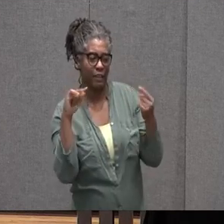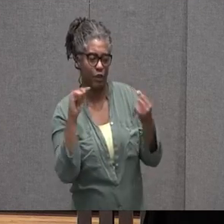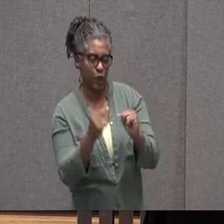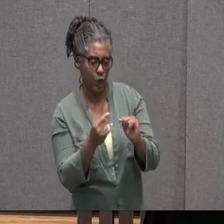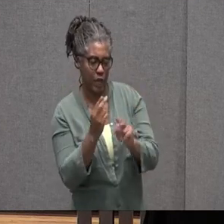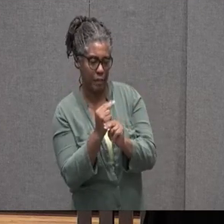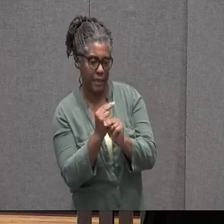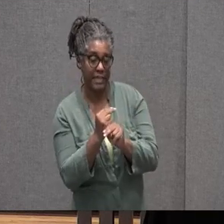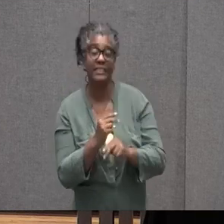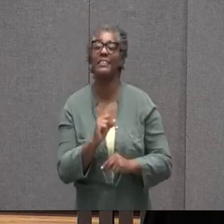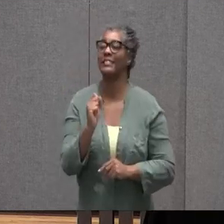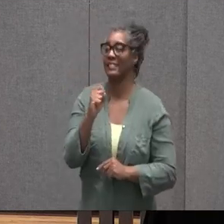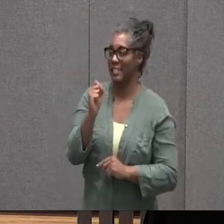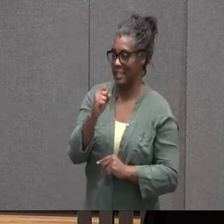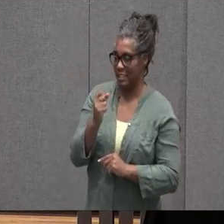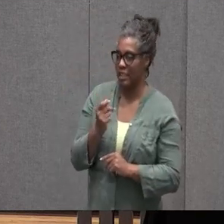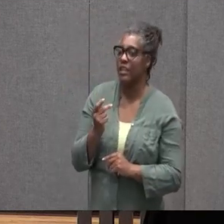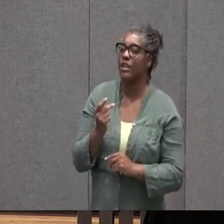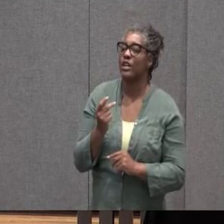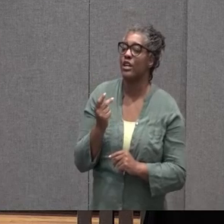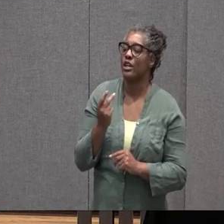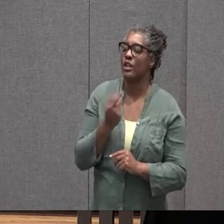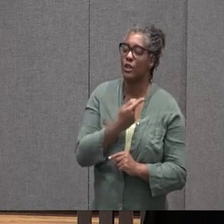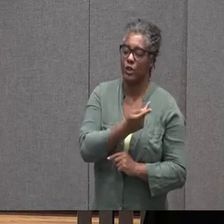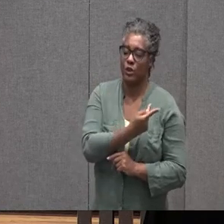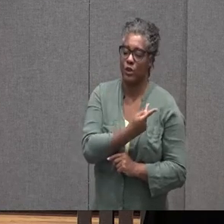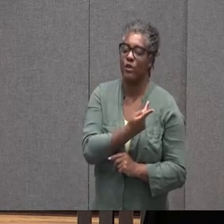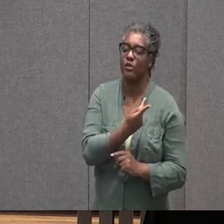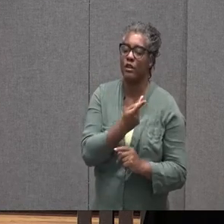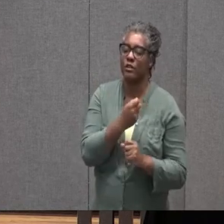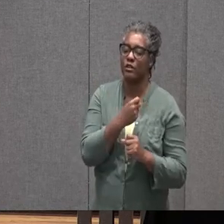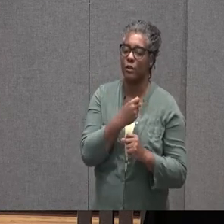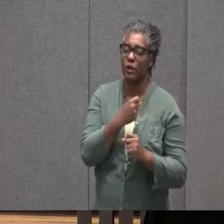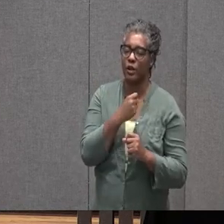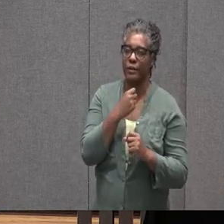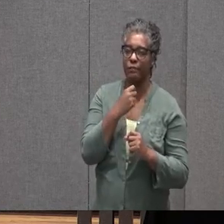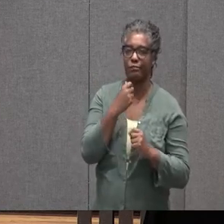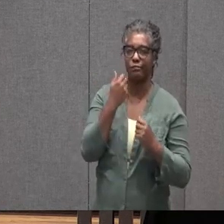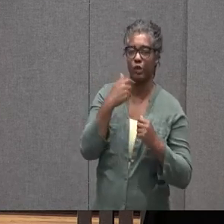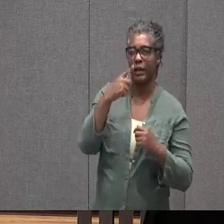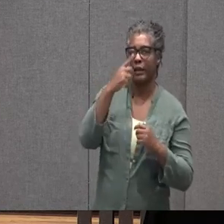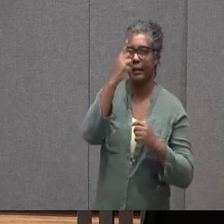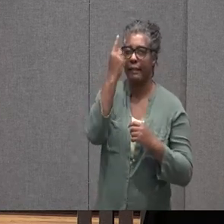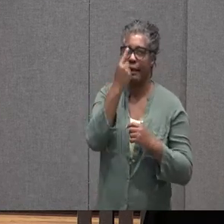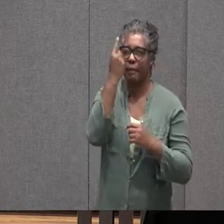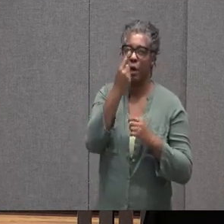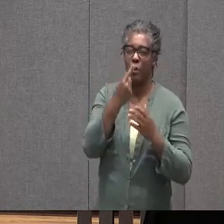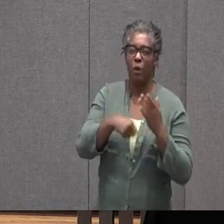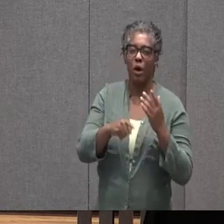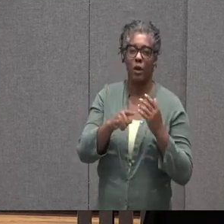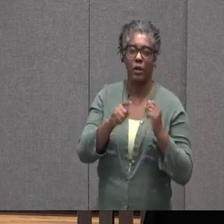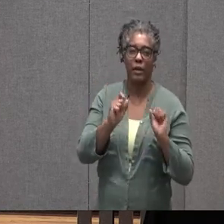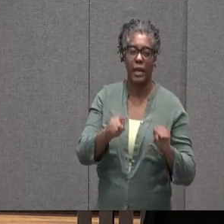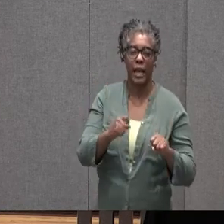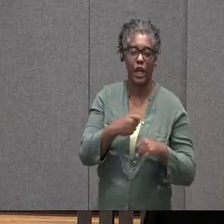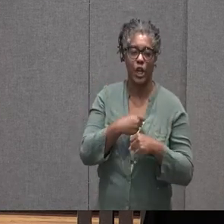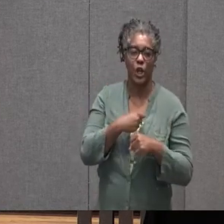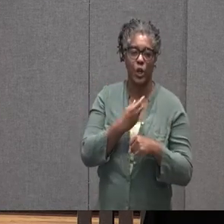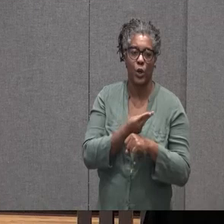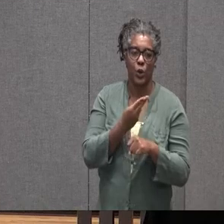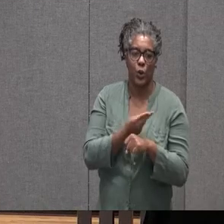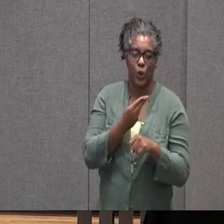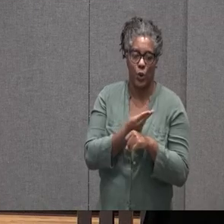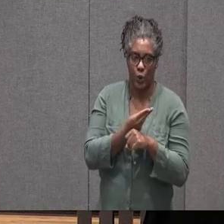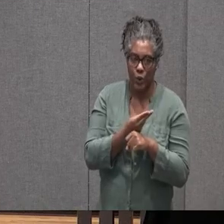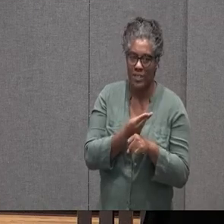we could use in place of live bunnies, because I think on our mock-ups, our models, a real live bunny